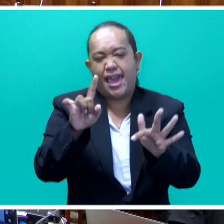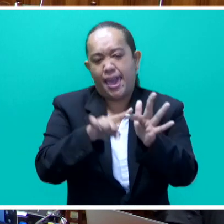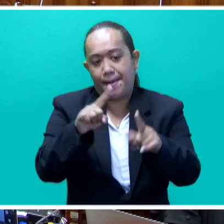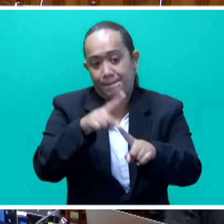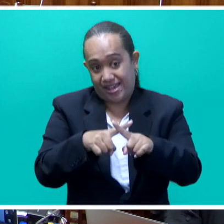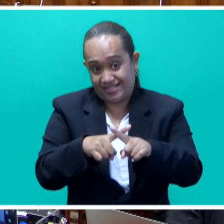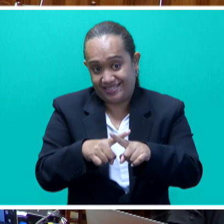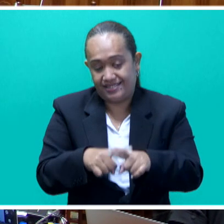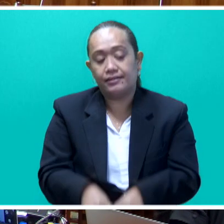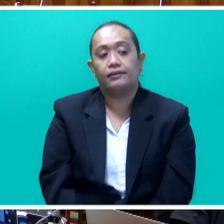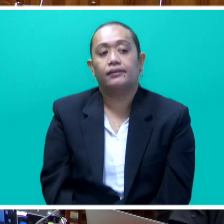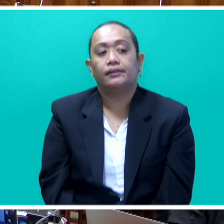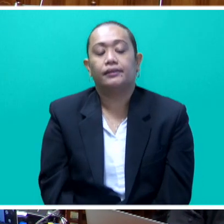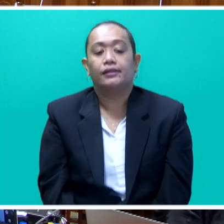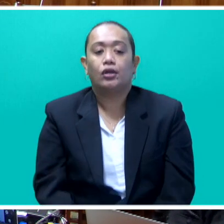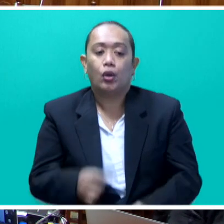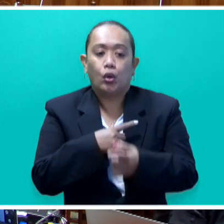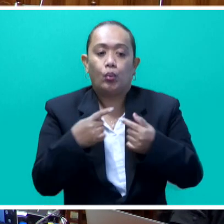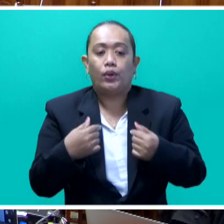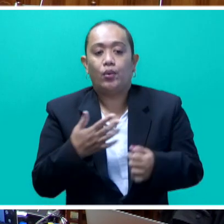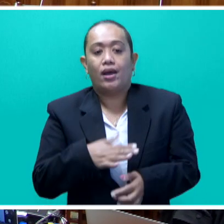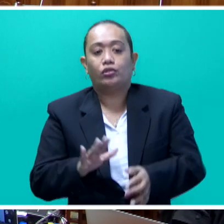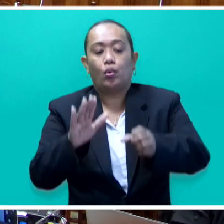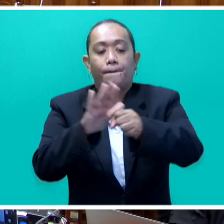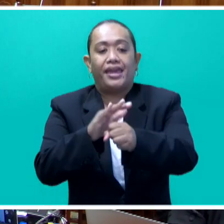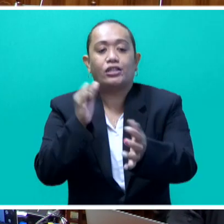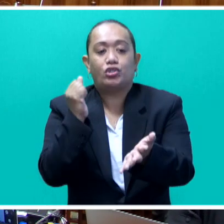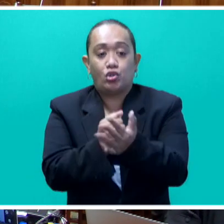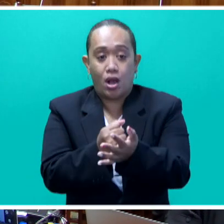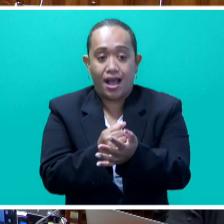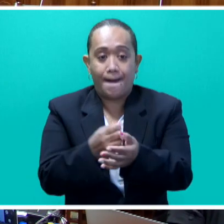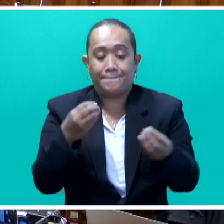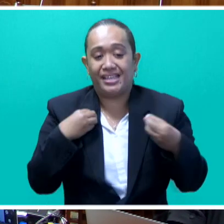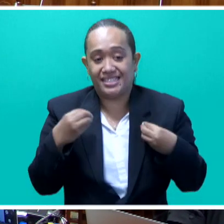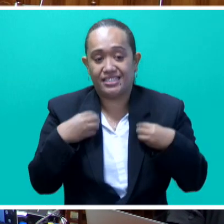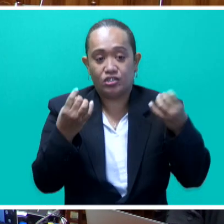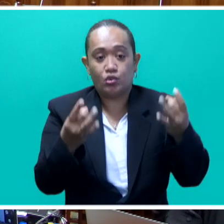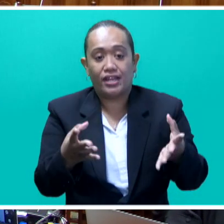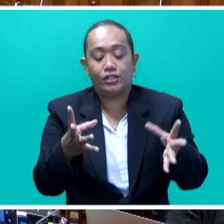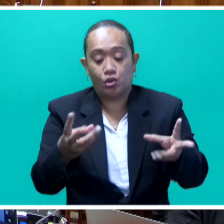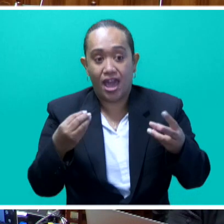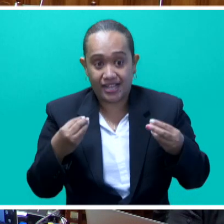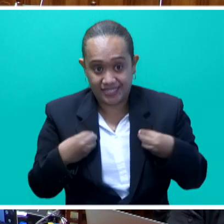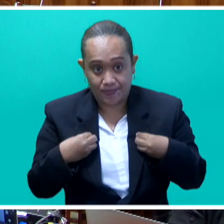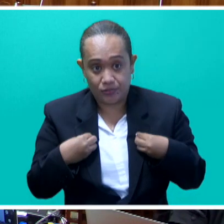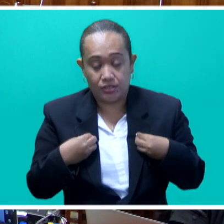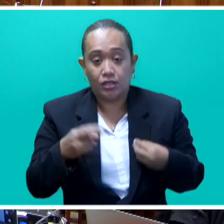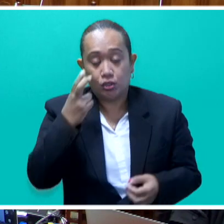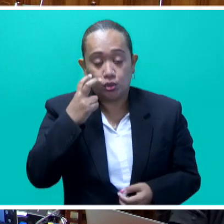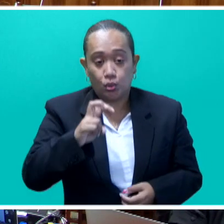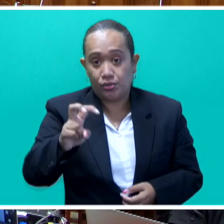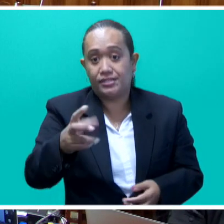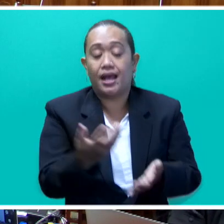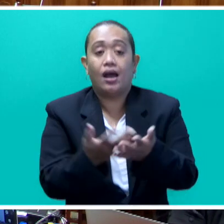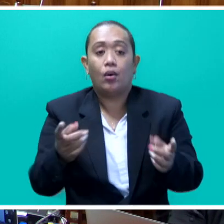sir, to ensure our businesses are ready to receive tourists, we have our COVID-safe ambassadors visiting businesses and